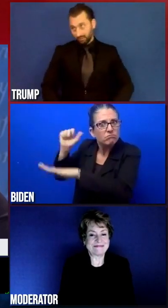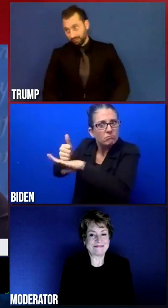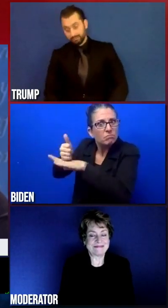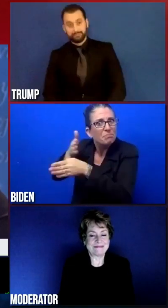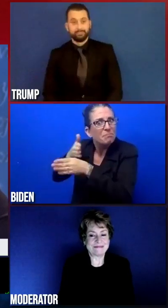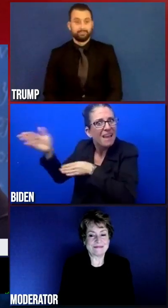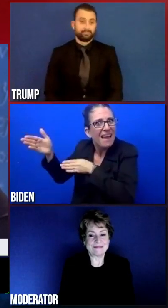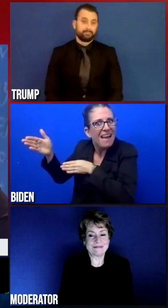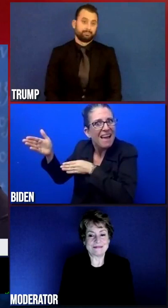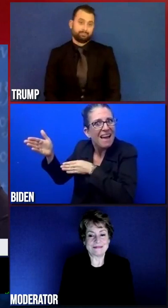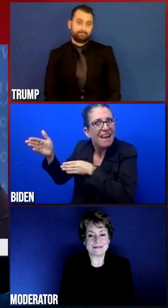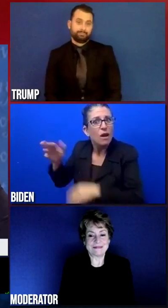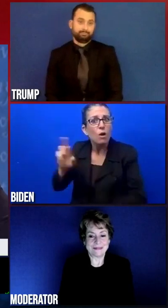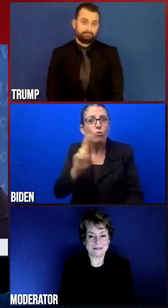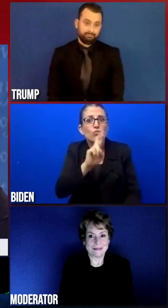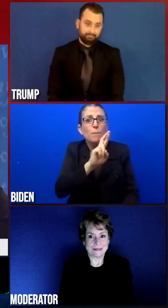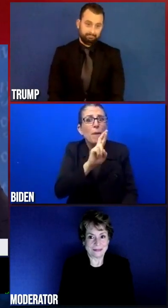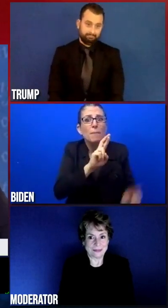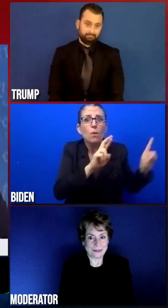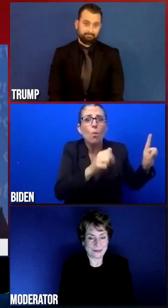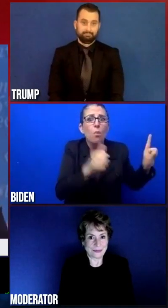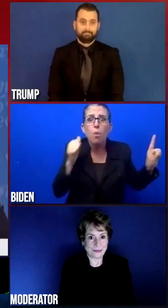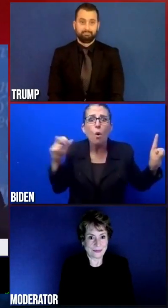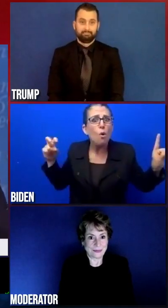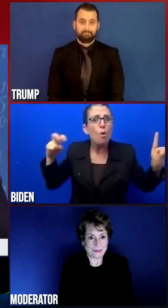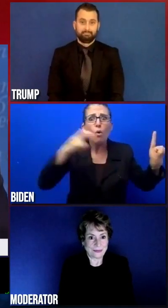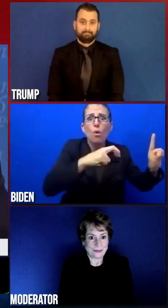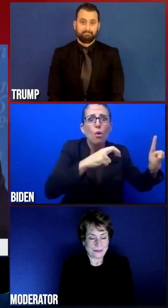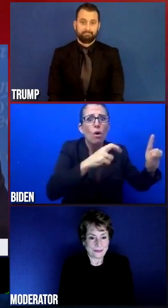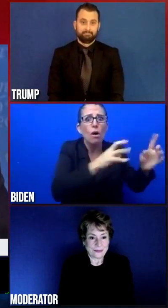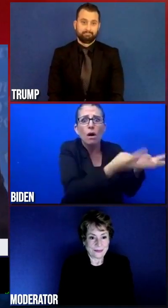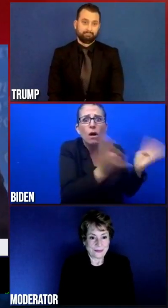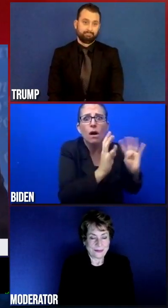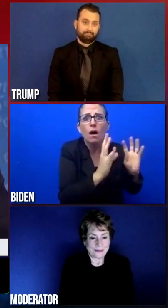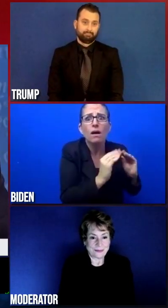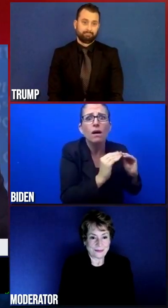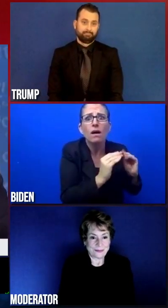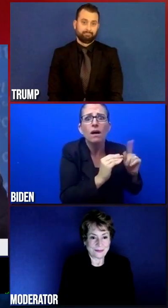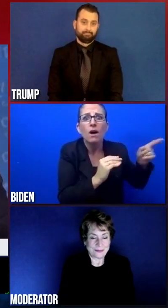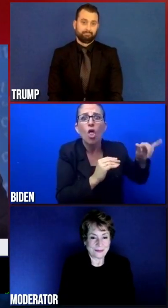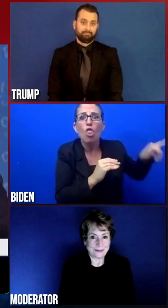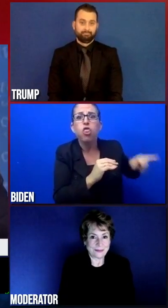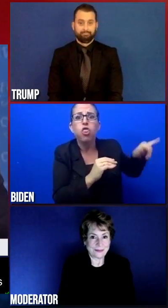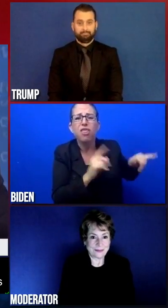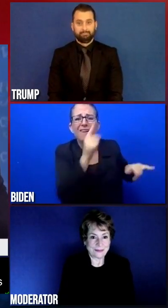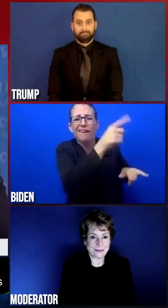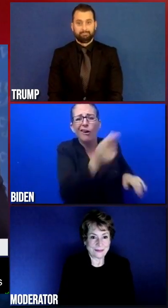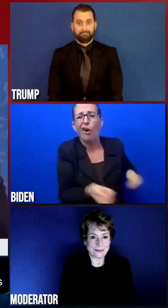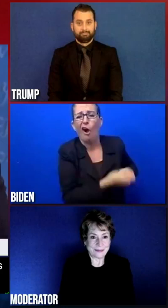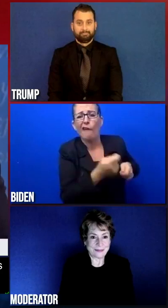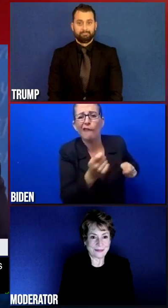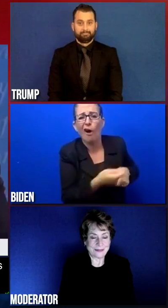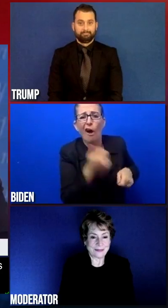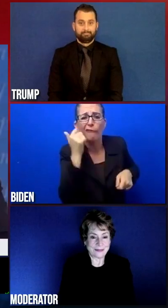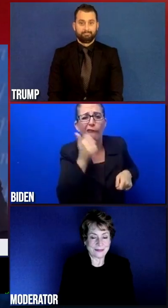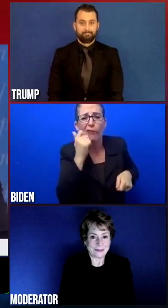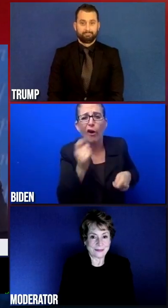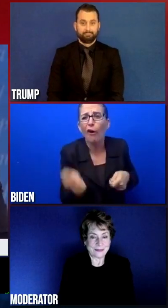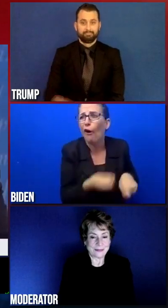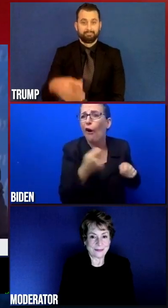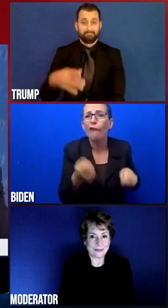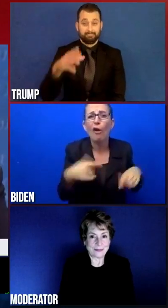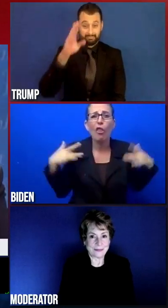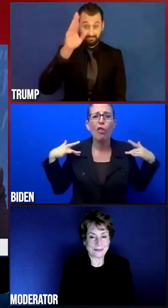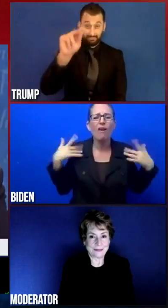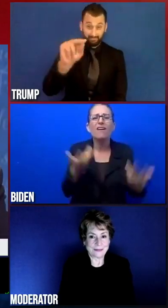he sits on his golf course. And I mean, literally, think about it. You probably play more than I do, Joe. What about this question of